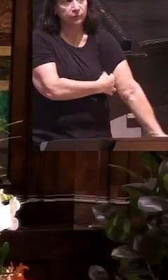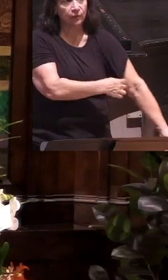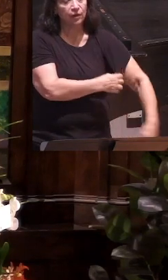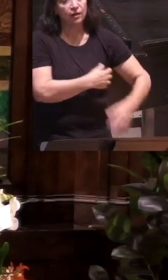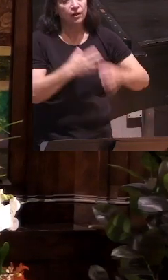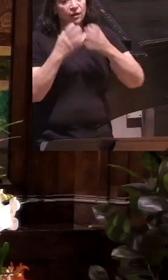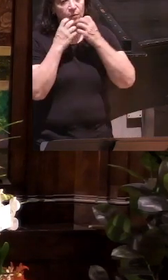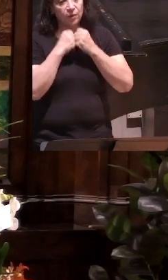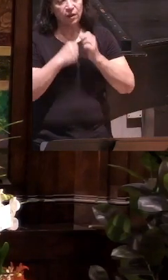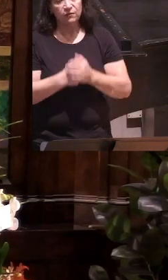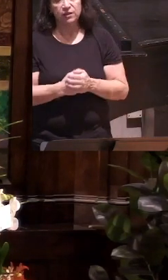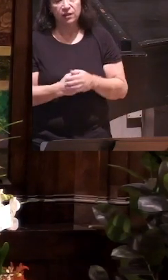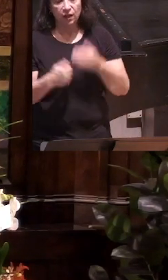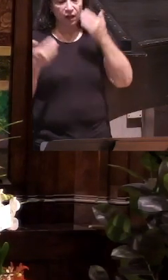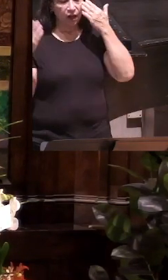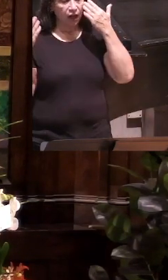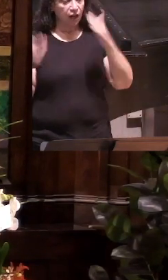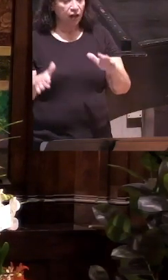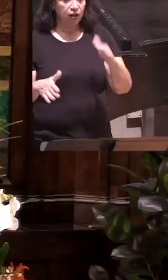Beloveds,